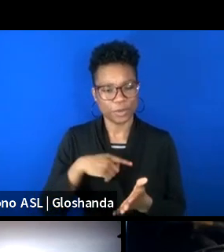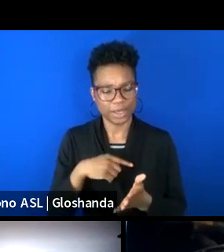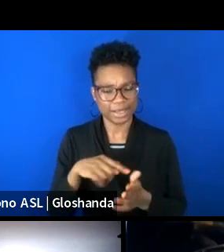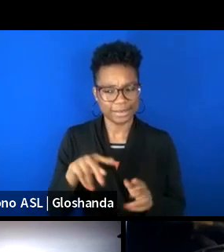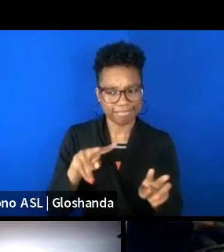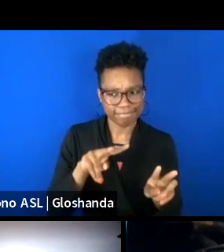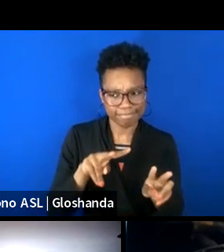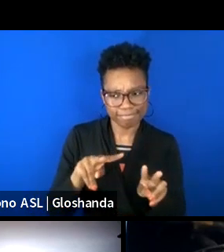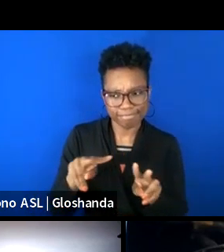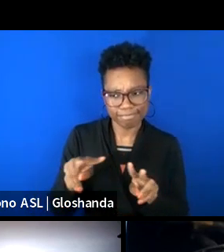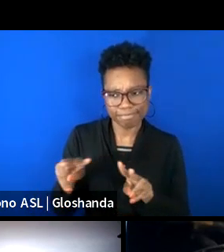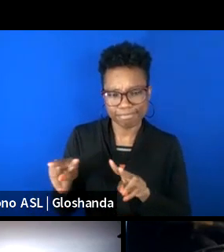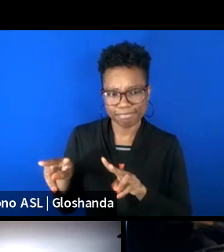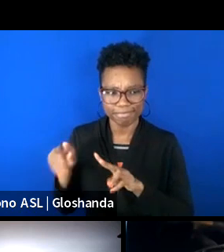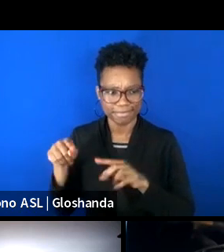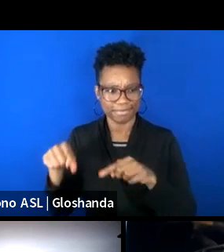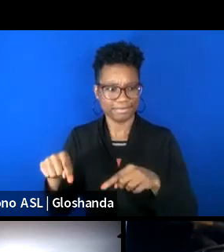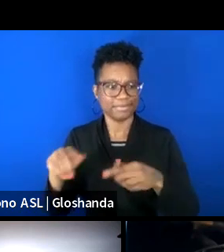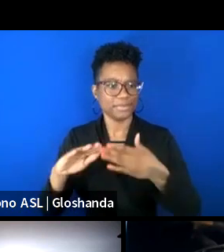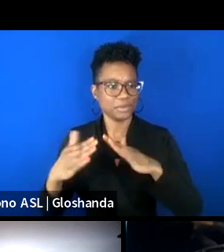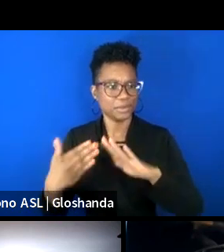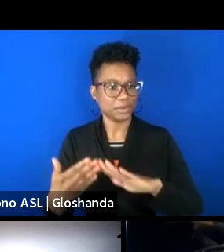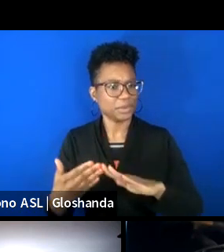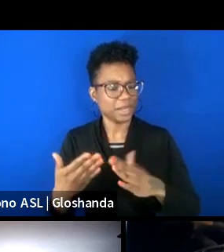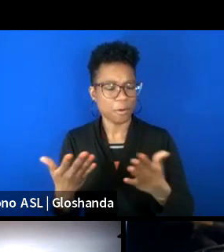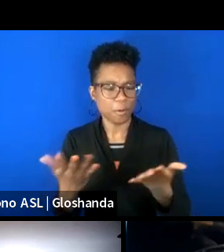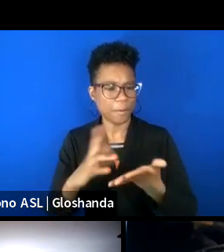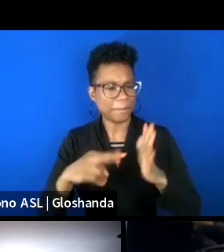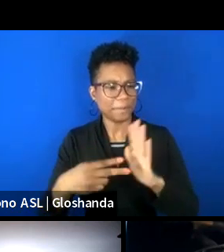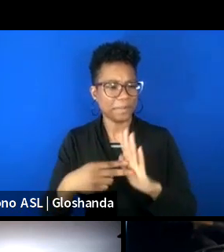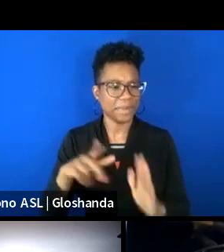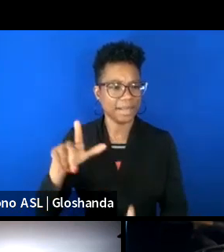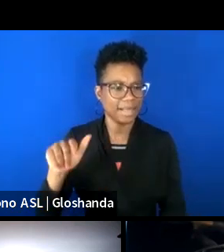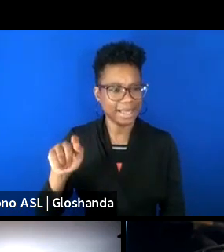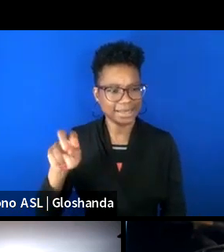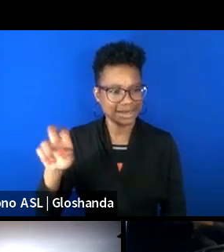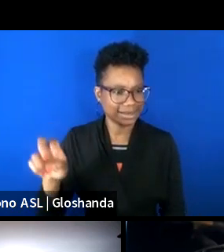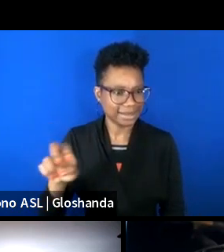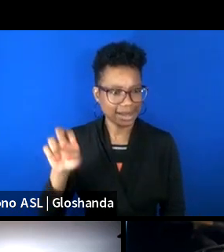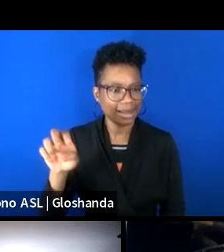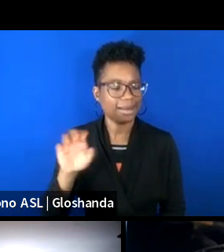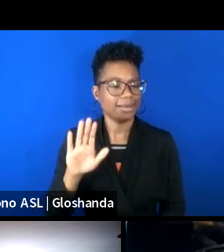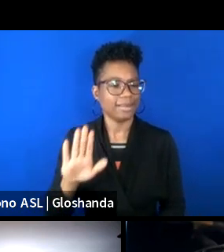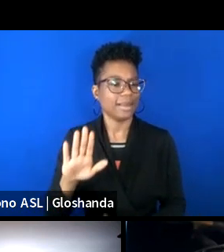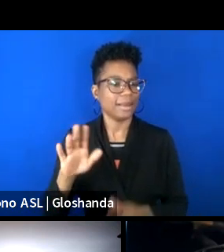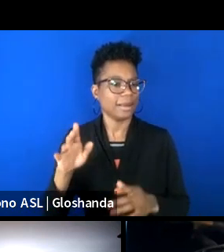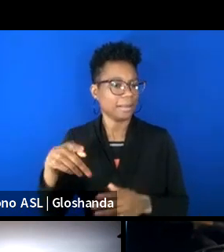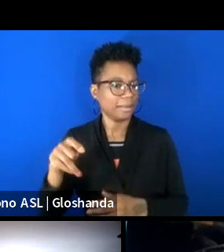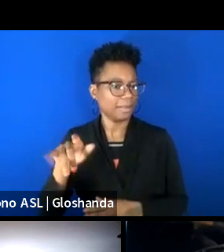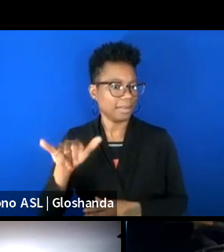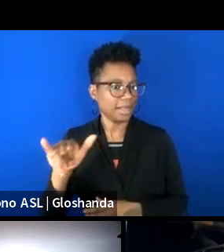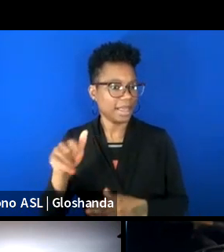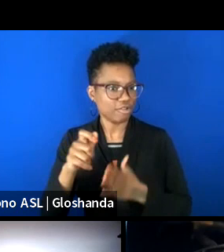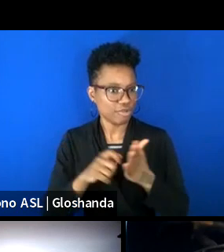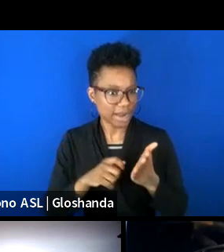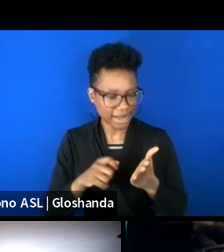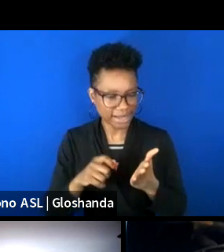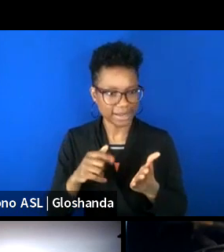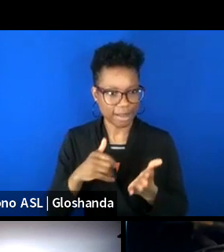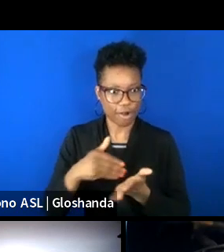at what Latina playwrights are oftentimes the most supported, it is